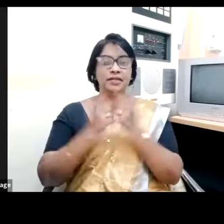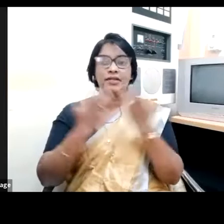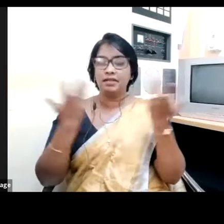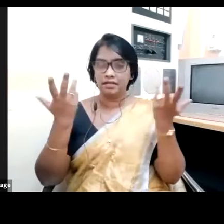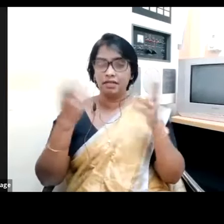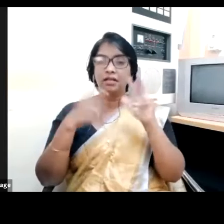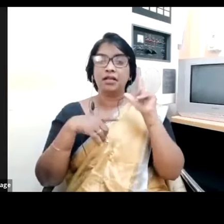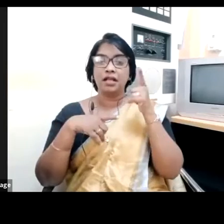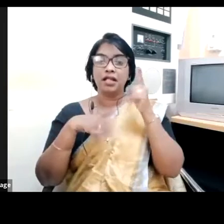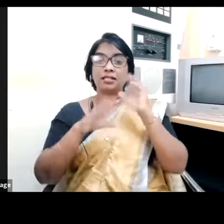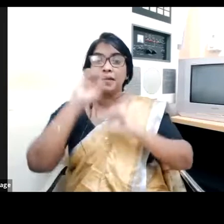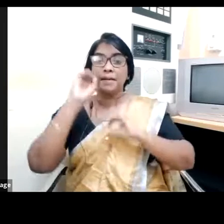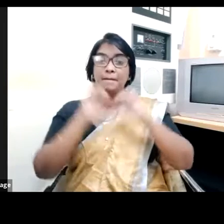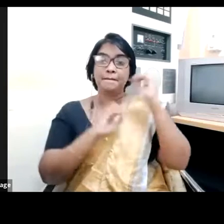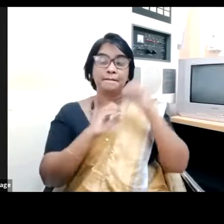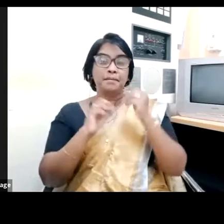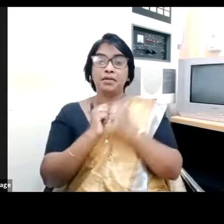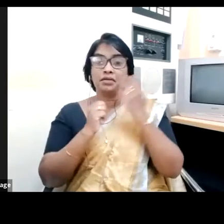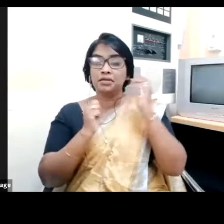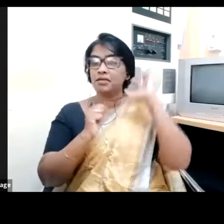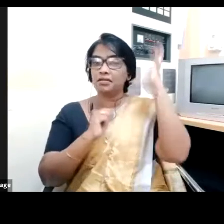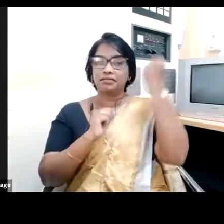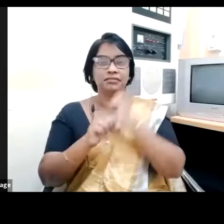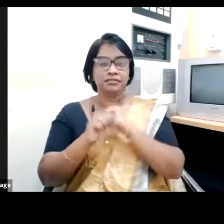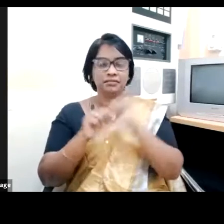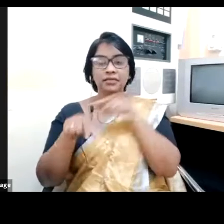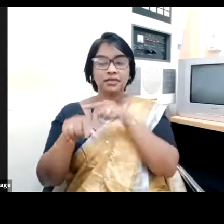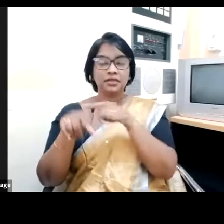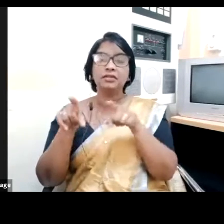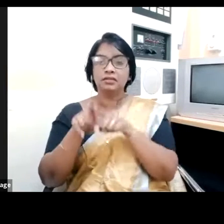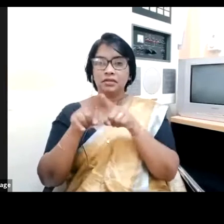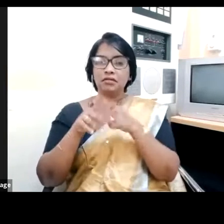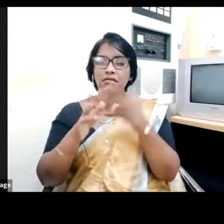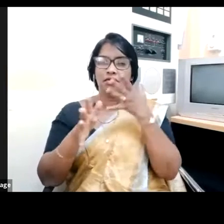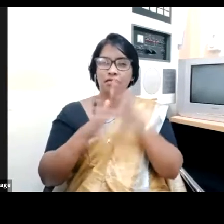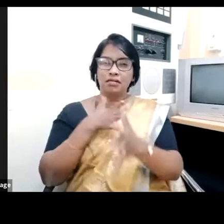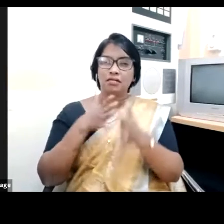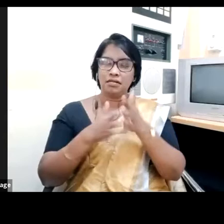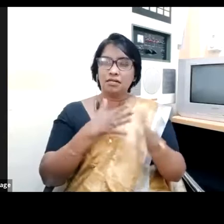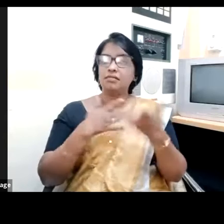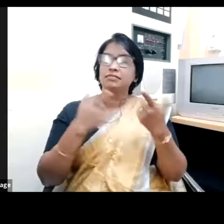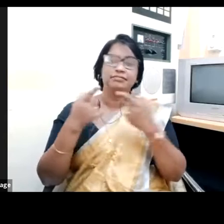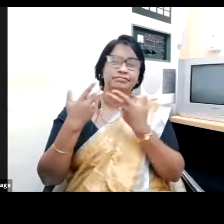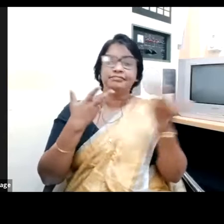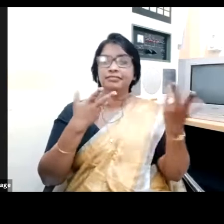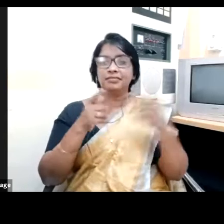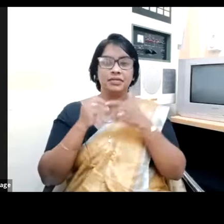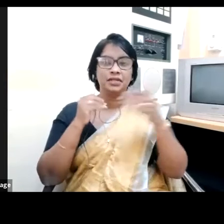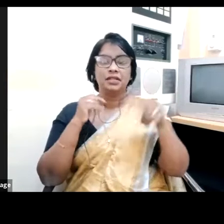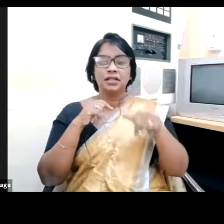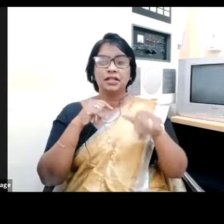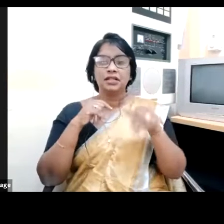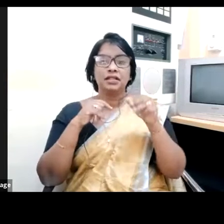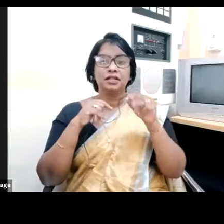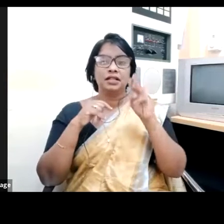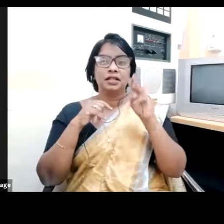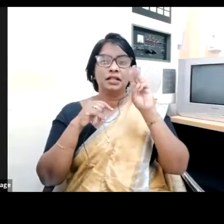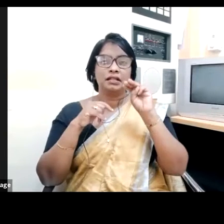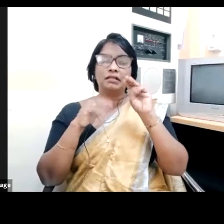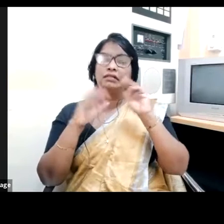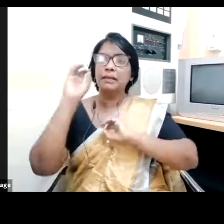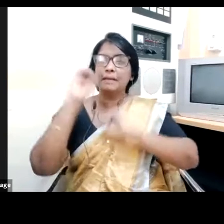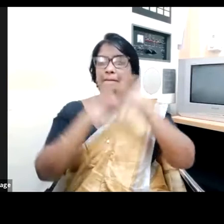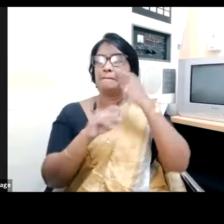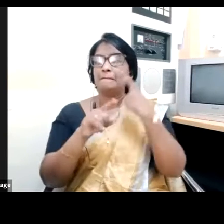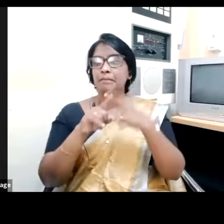we missed and achieve the balance 100% that we have to achieve between 2020